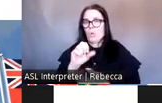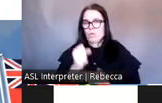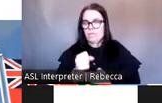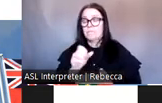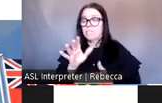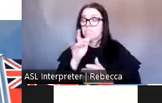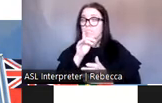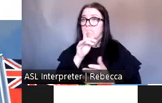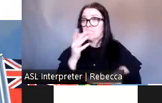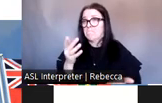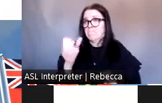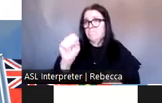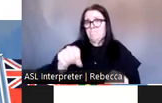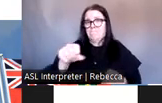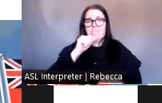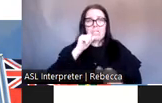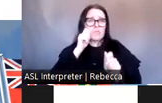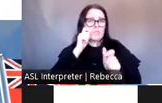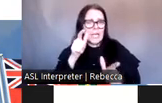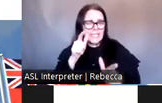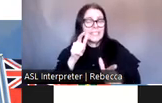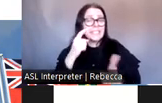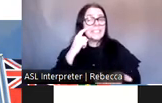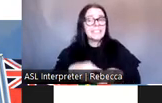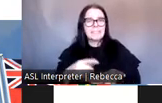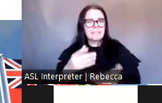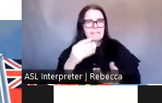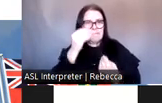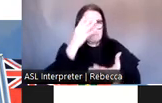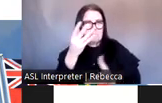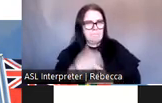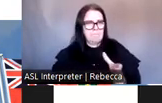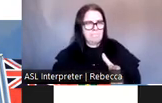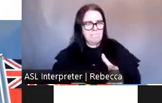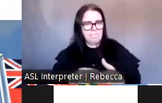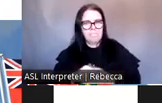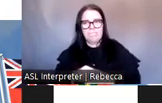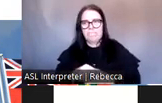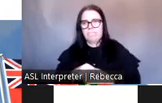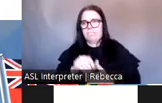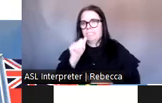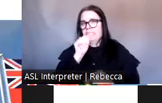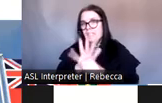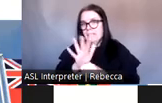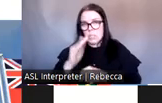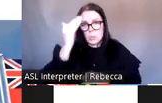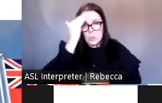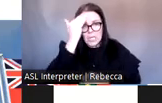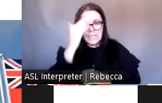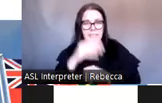there's not a lot of information yet out there. Low rates of awareness among prospective students and employers about